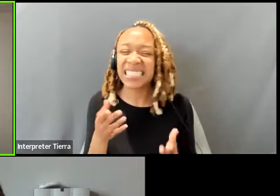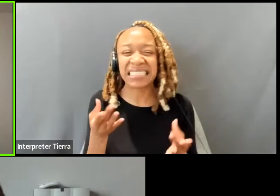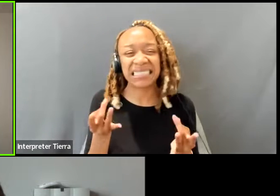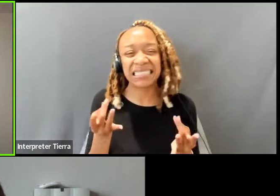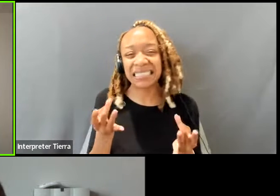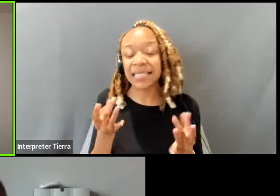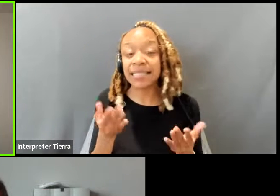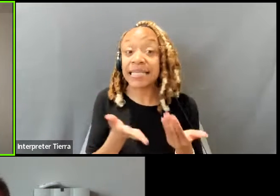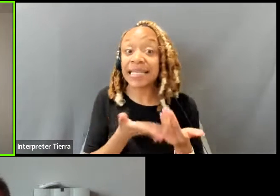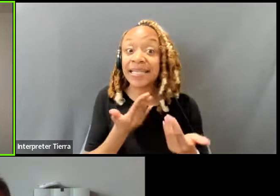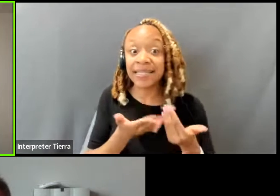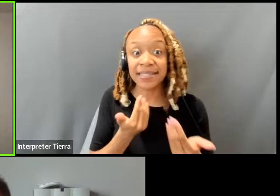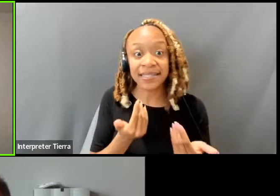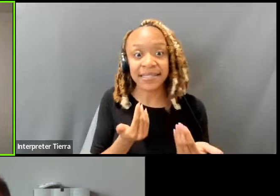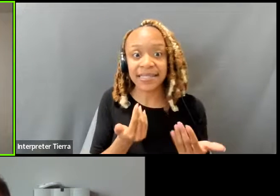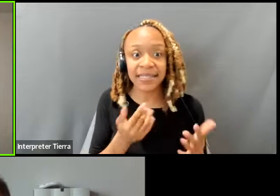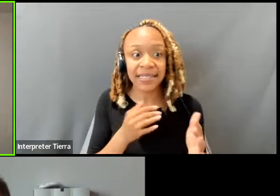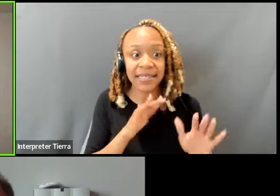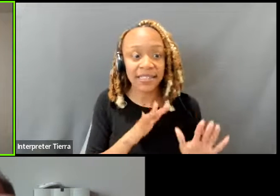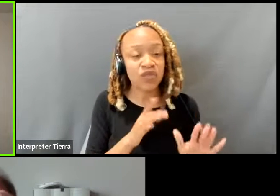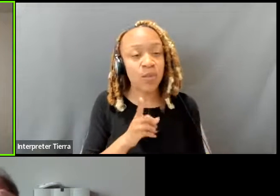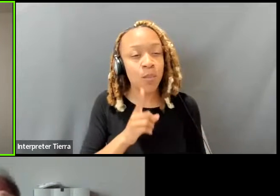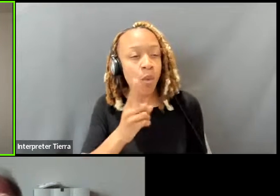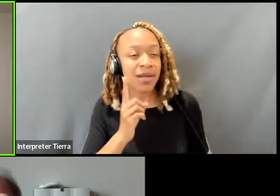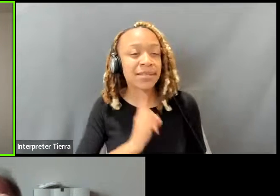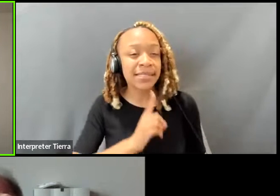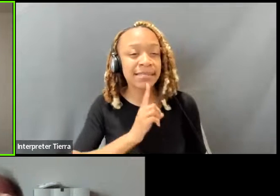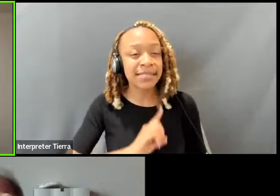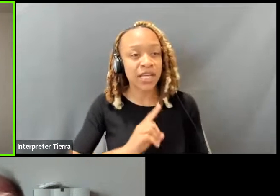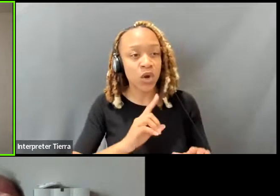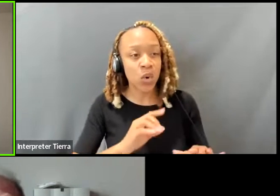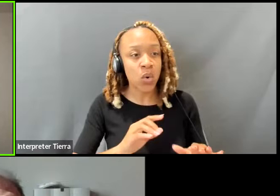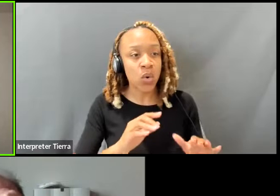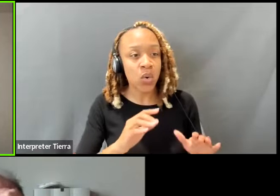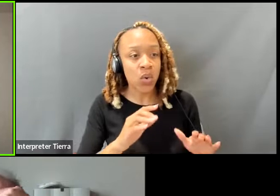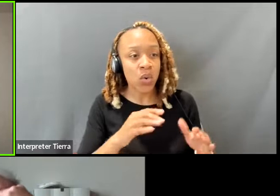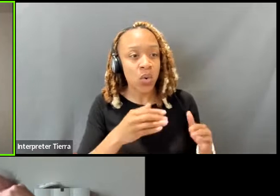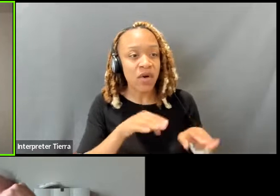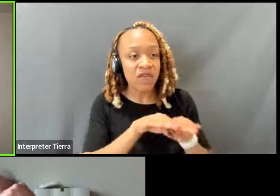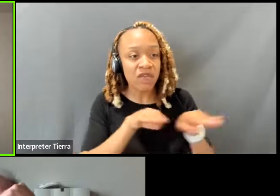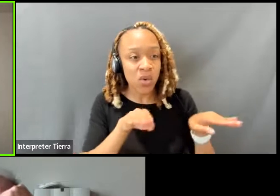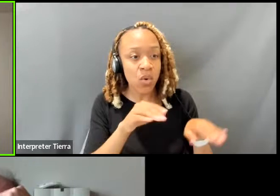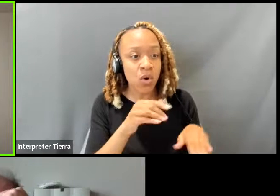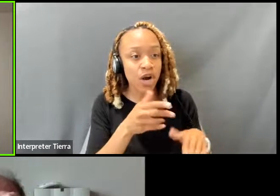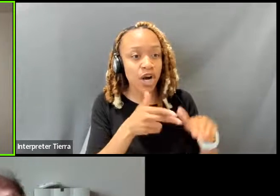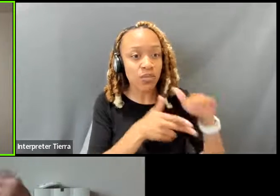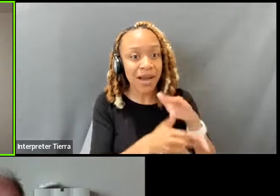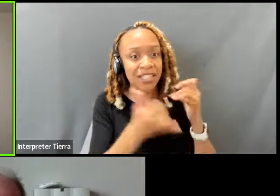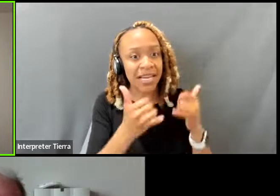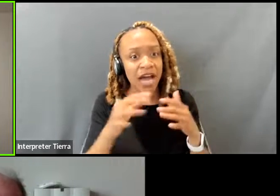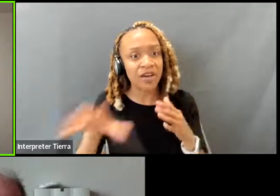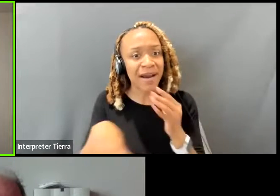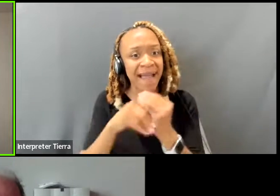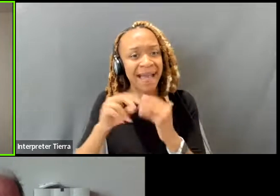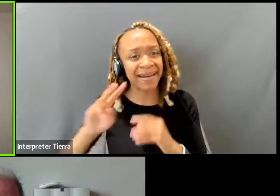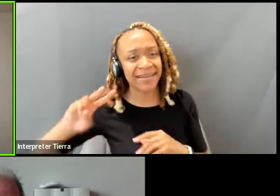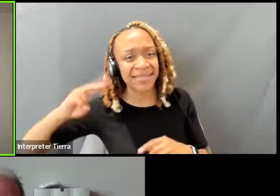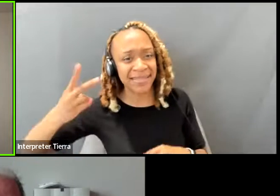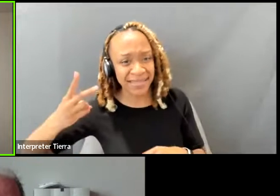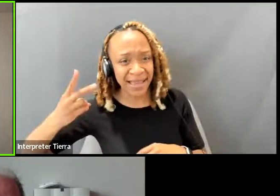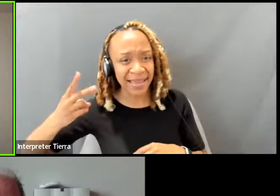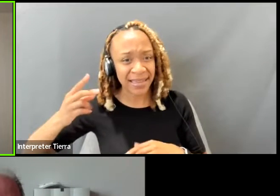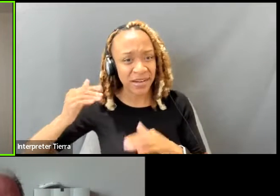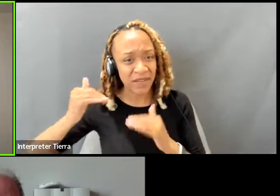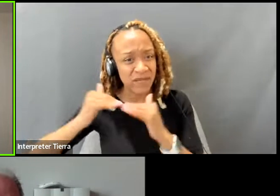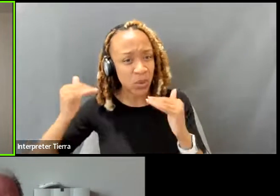from a single story garage to somebody saying, I'm going to add a second story to this. And now it's an accessory